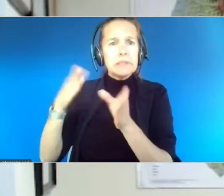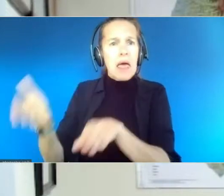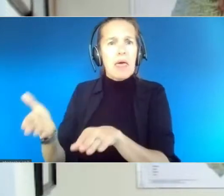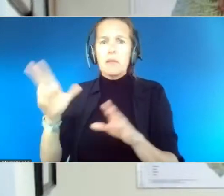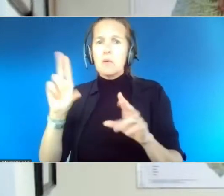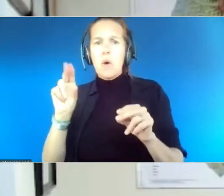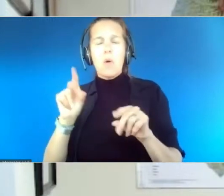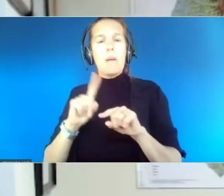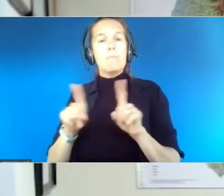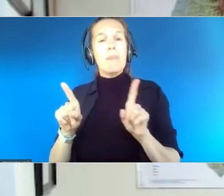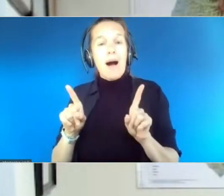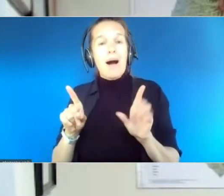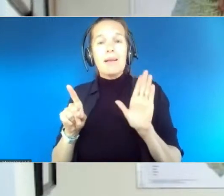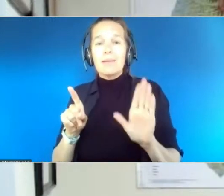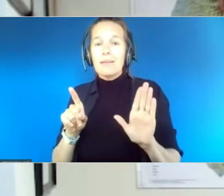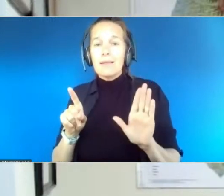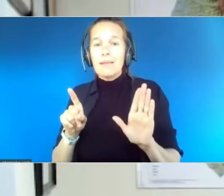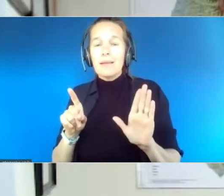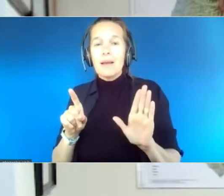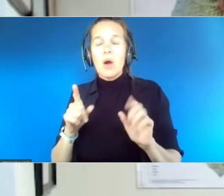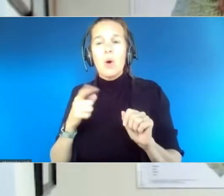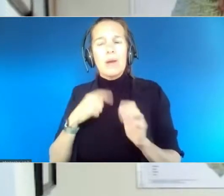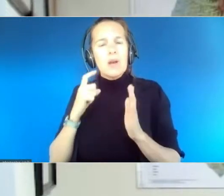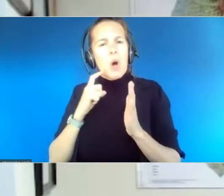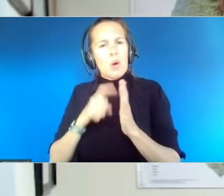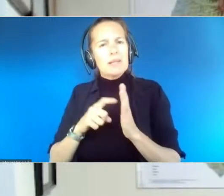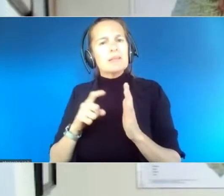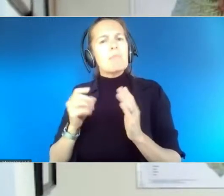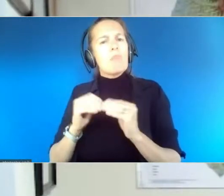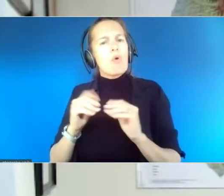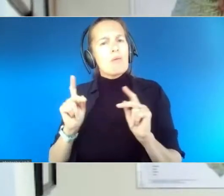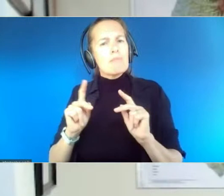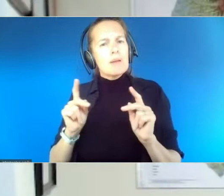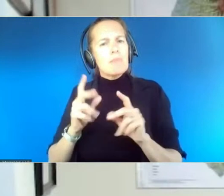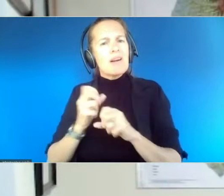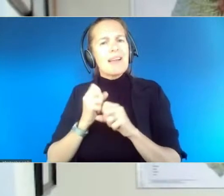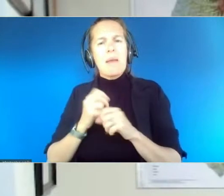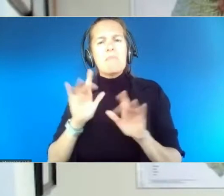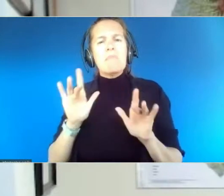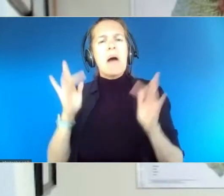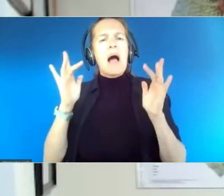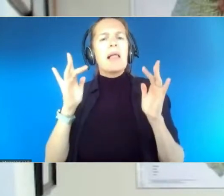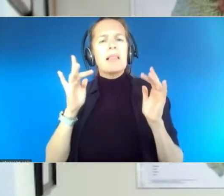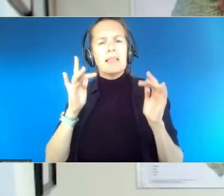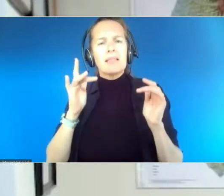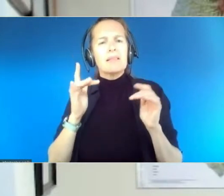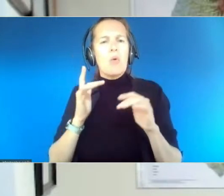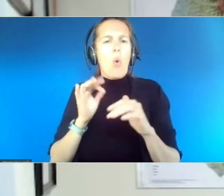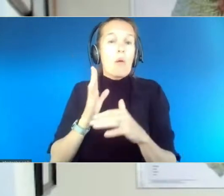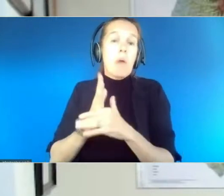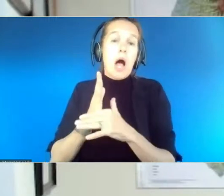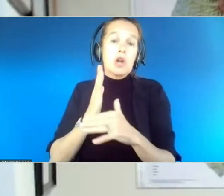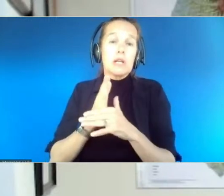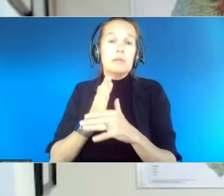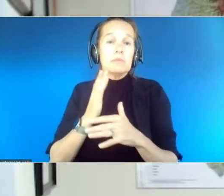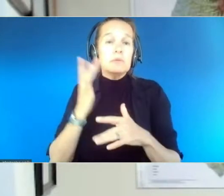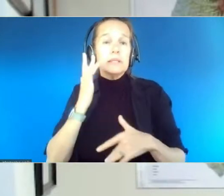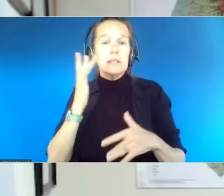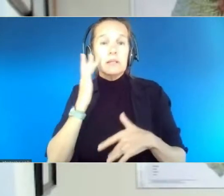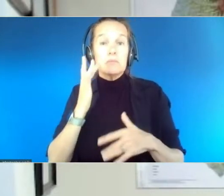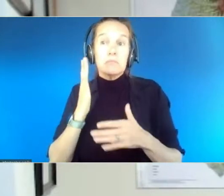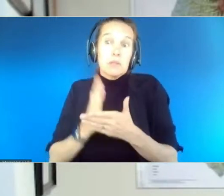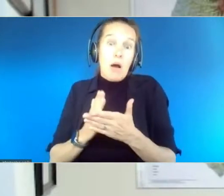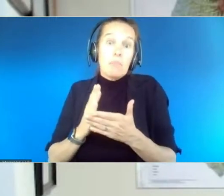increase in people getting mild to moderate diseases. And some people more than that,